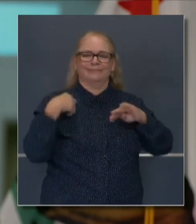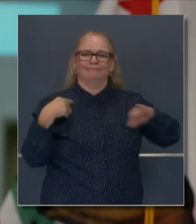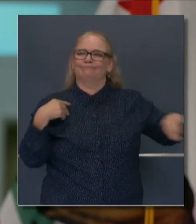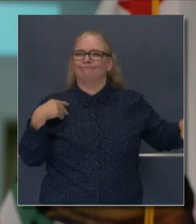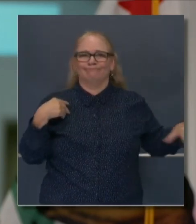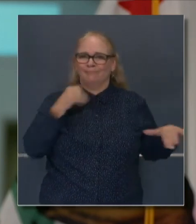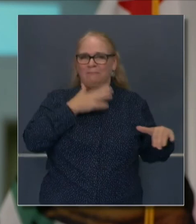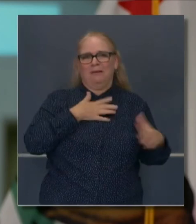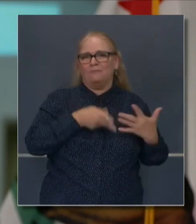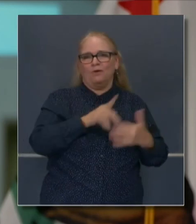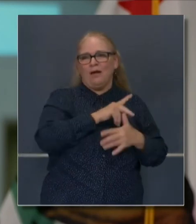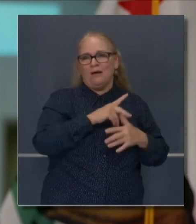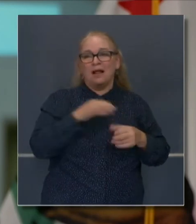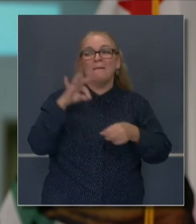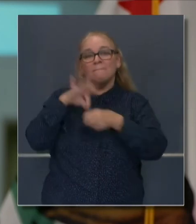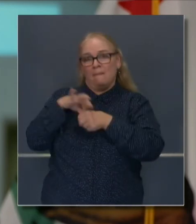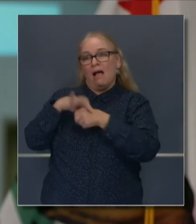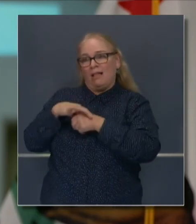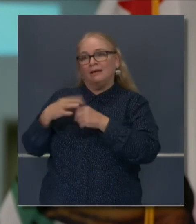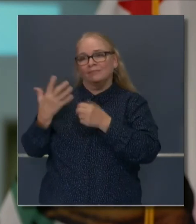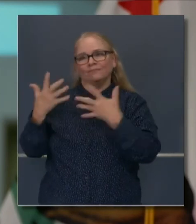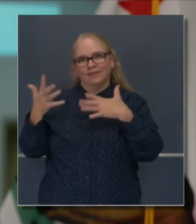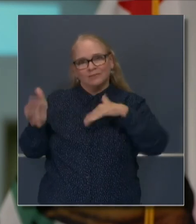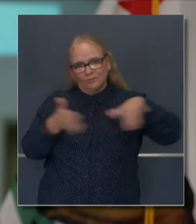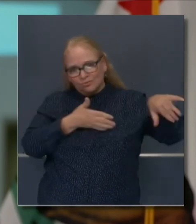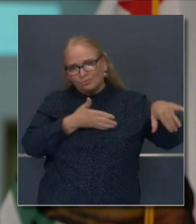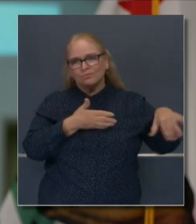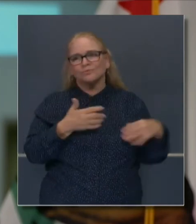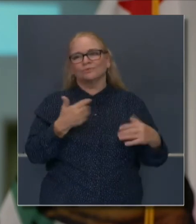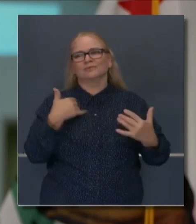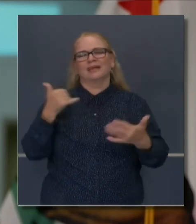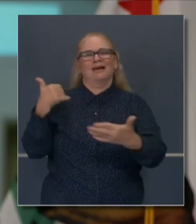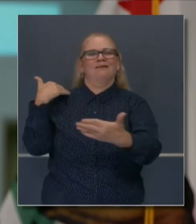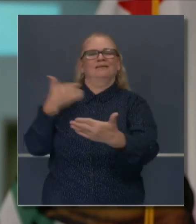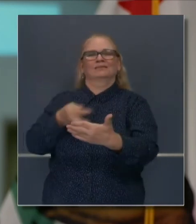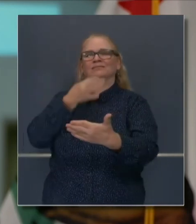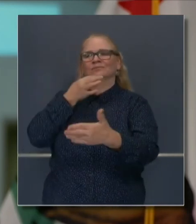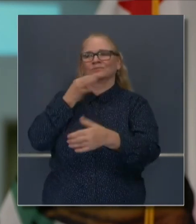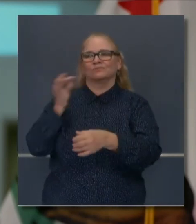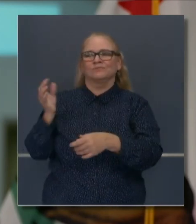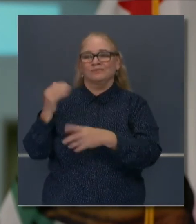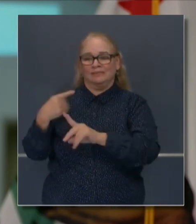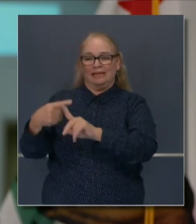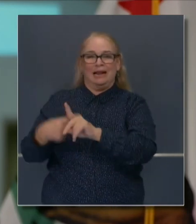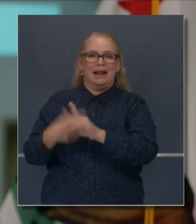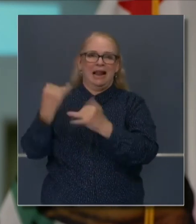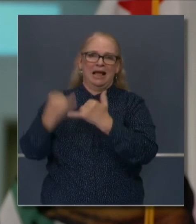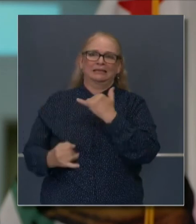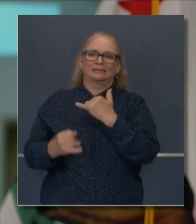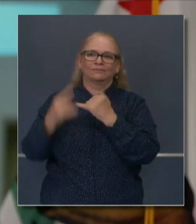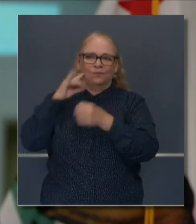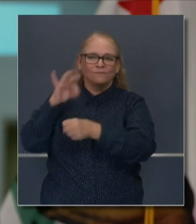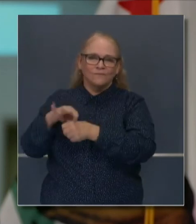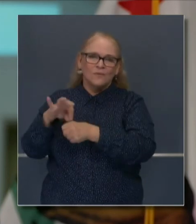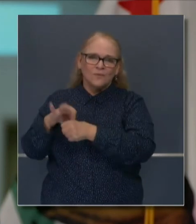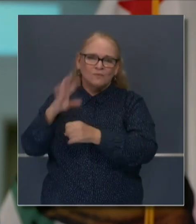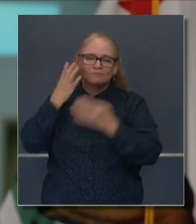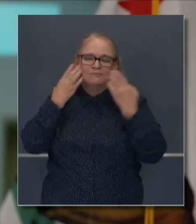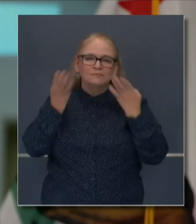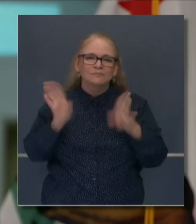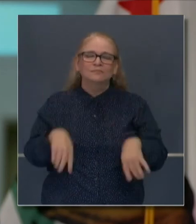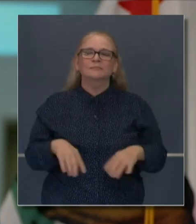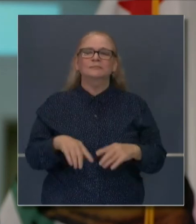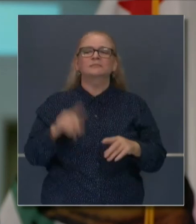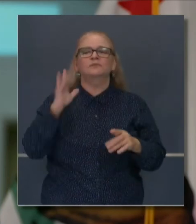dropped, now that we are moving into this final sprint in this last month, I recognize the imperative and importance of that. We'll make